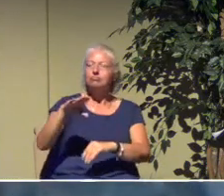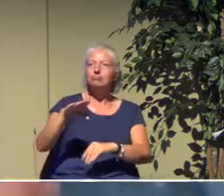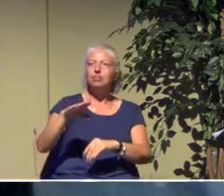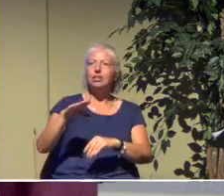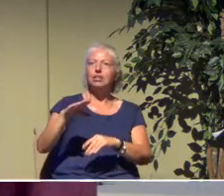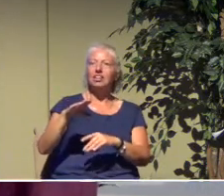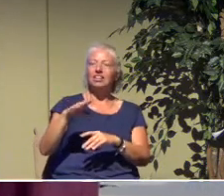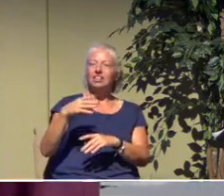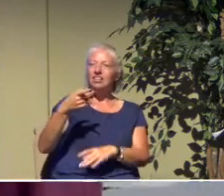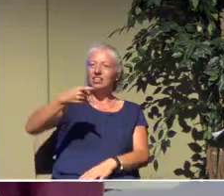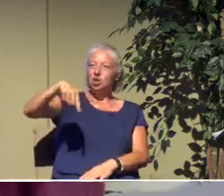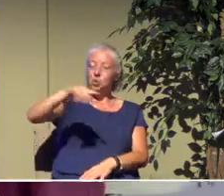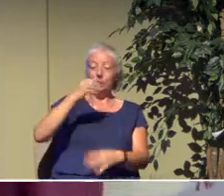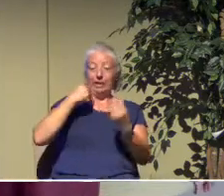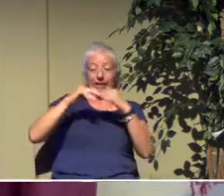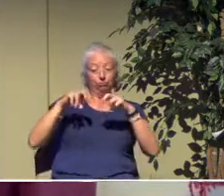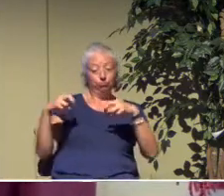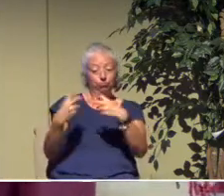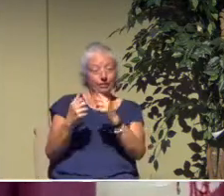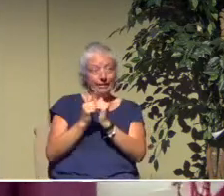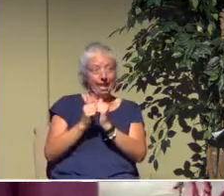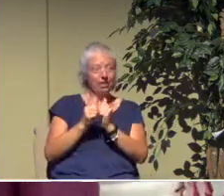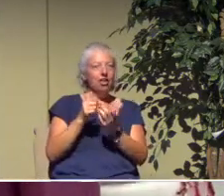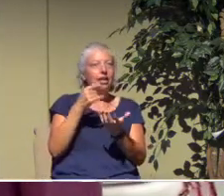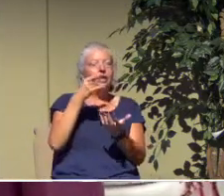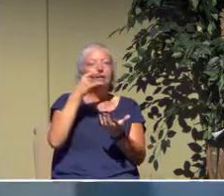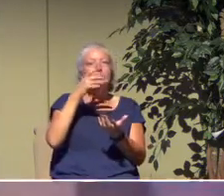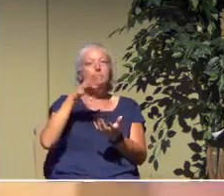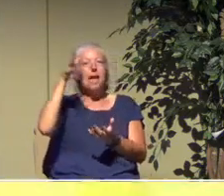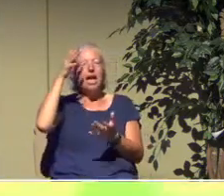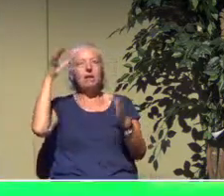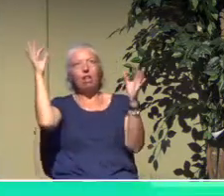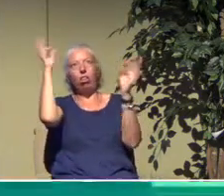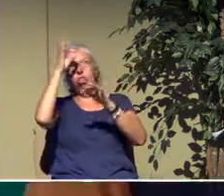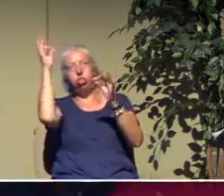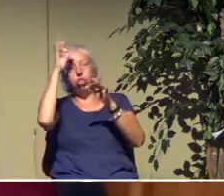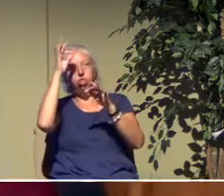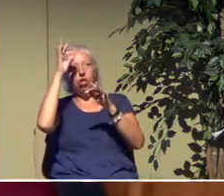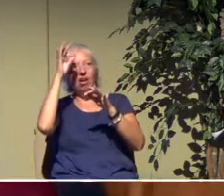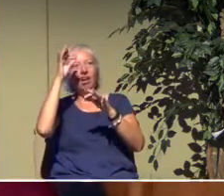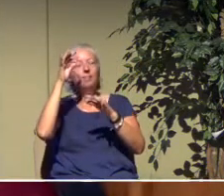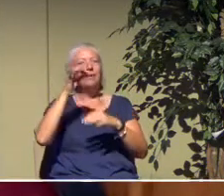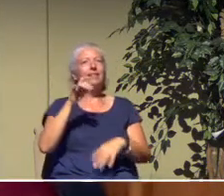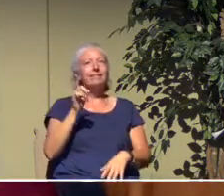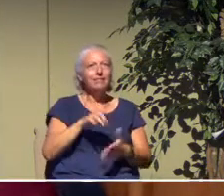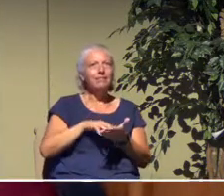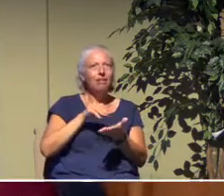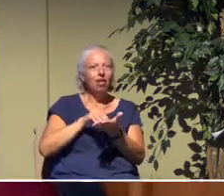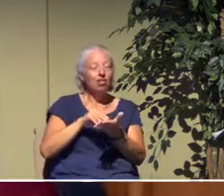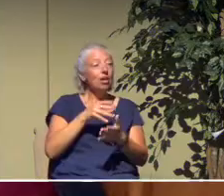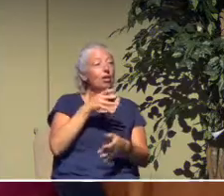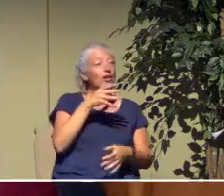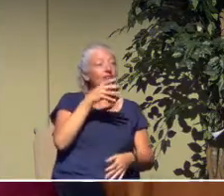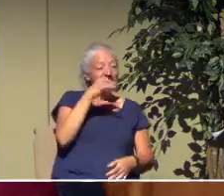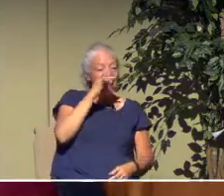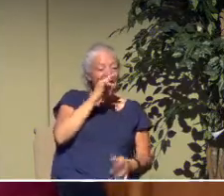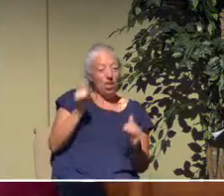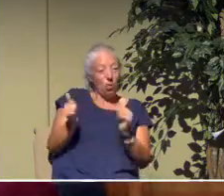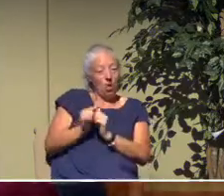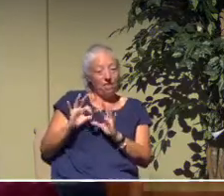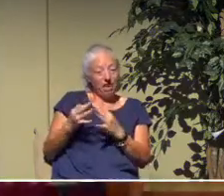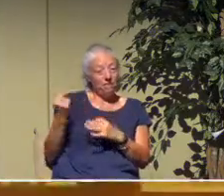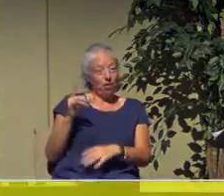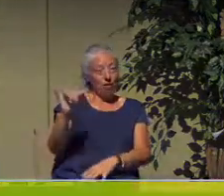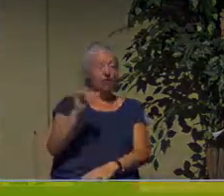don't want, drugs, alcohol, sex, kids dropping out of school, all of those things go really far down. Our kids are not with us forever. We better prepare them for